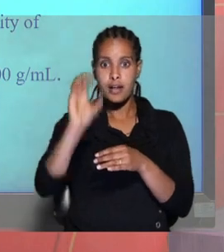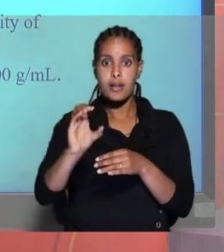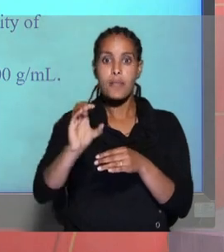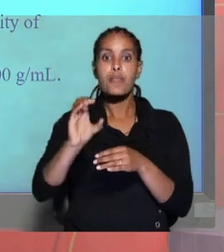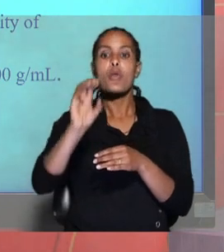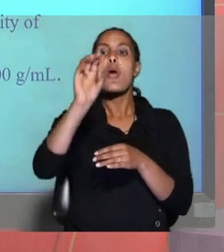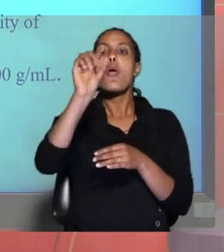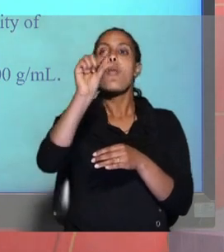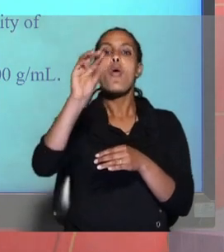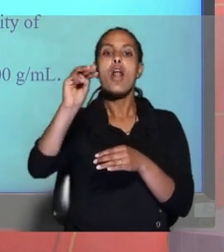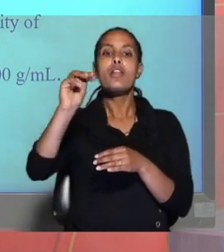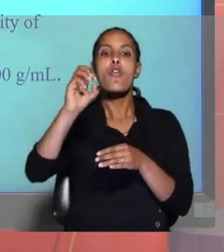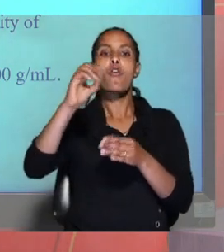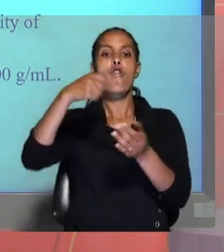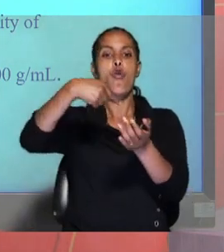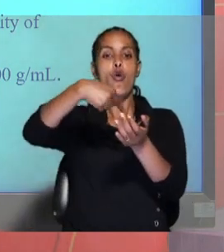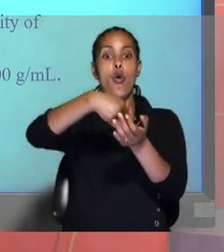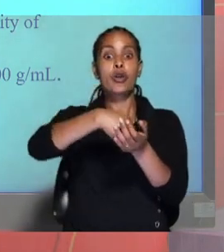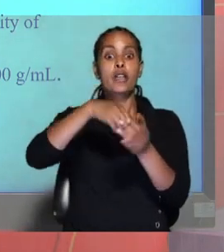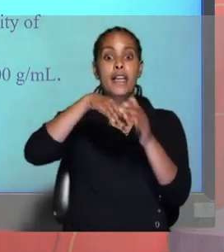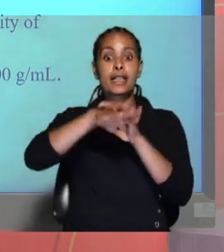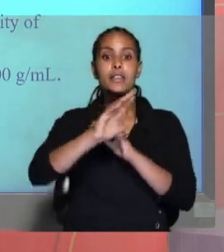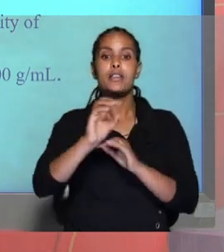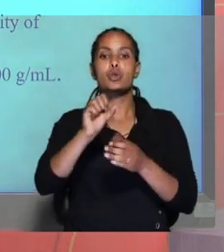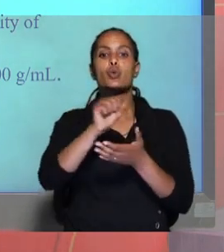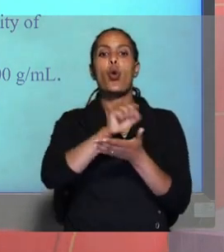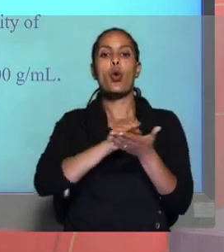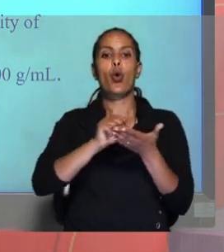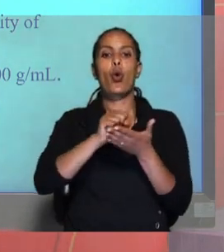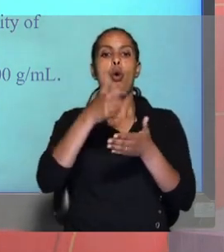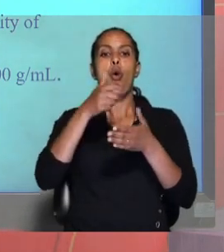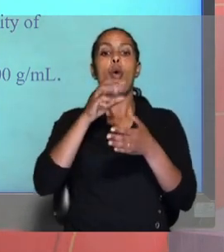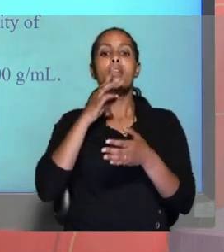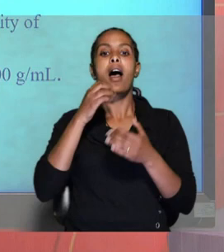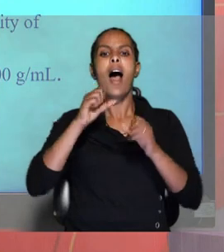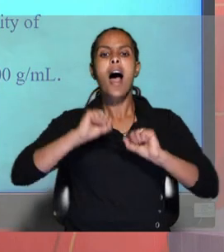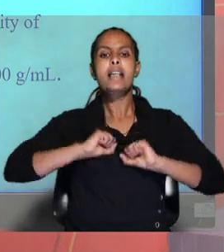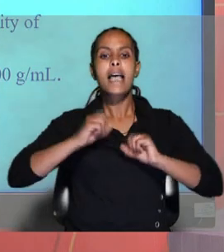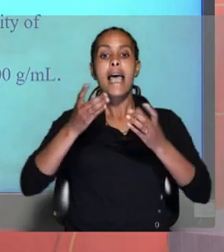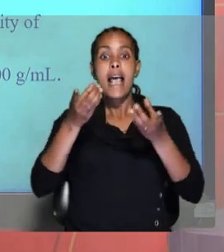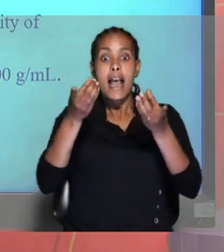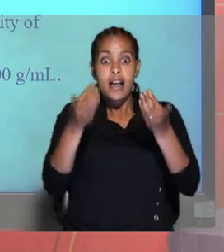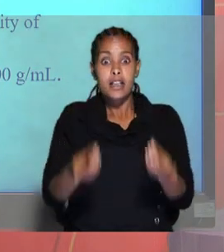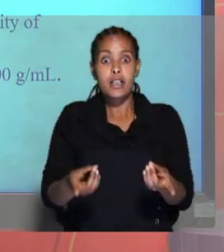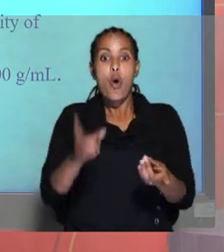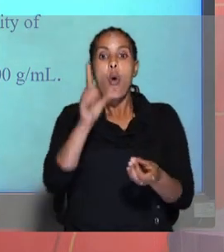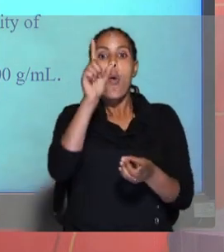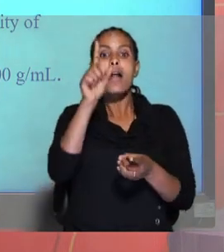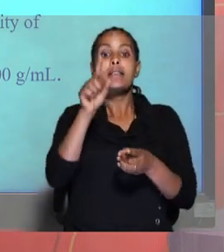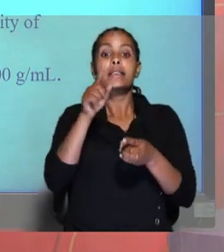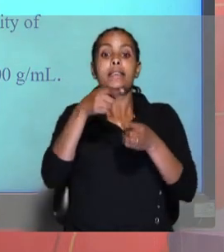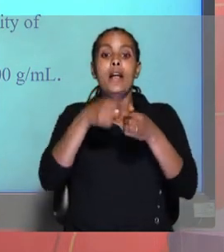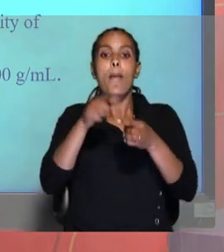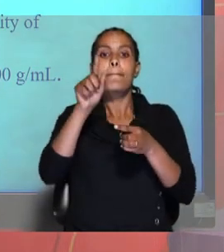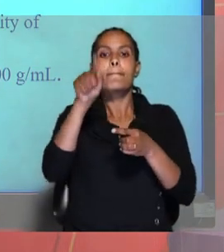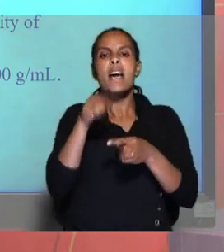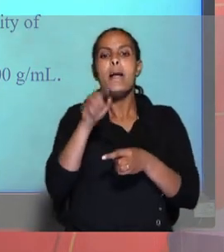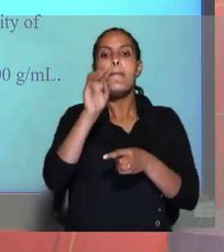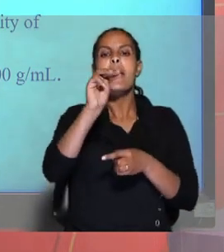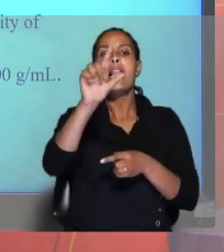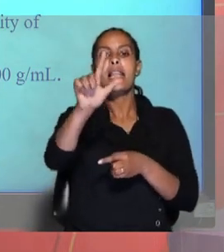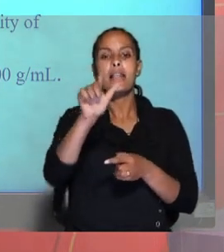the molality of glucose in the solution. Water has a density of 1 gram per milliliter.